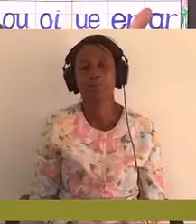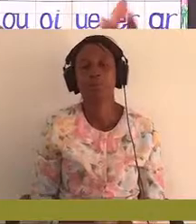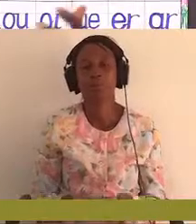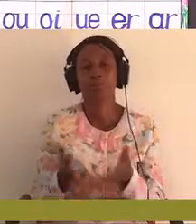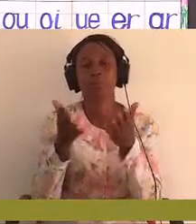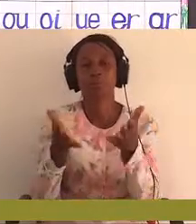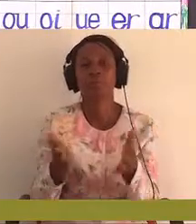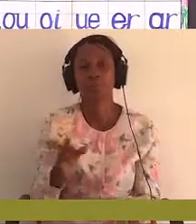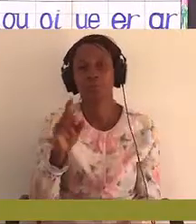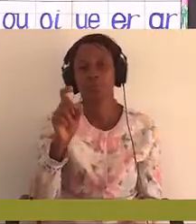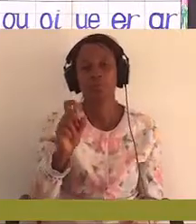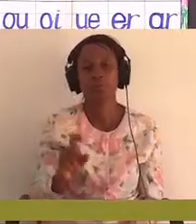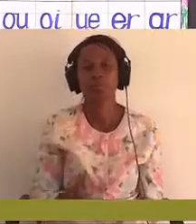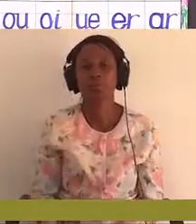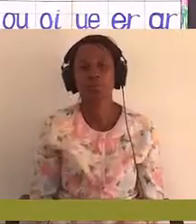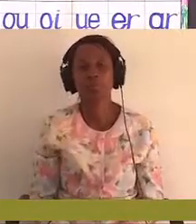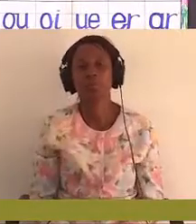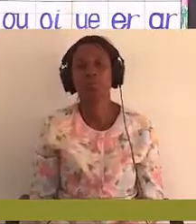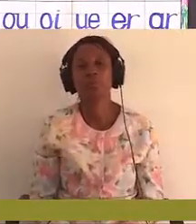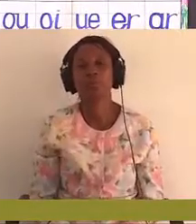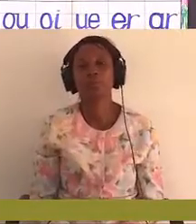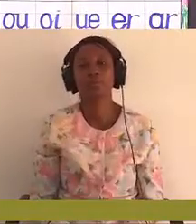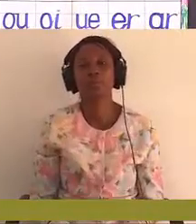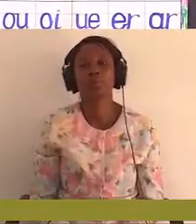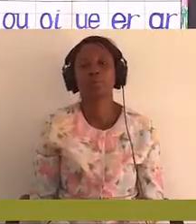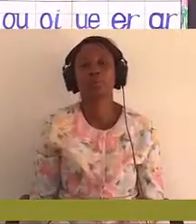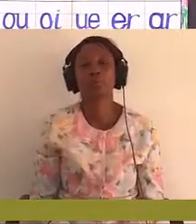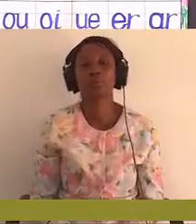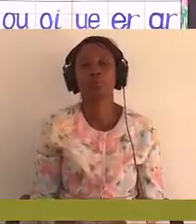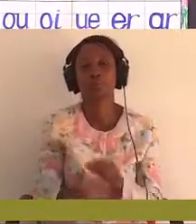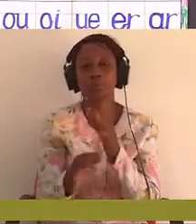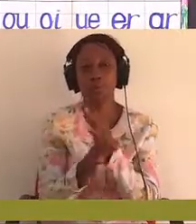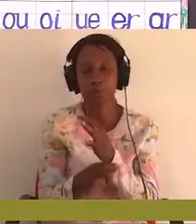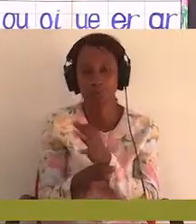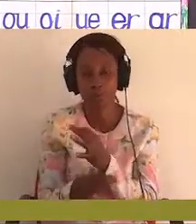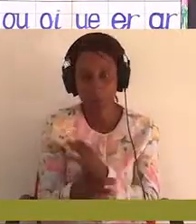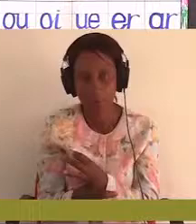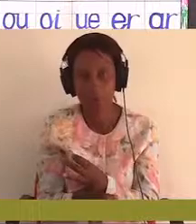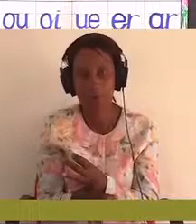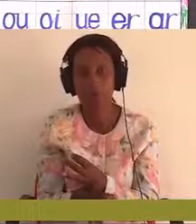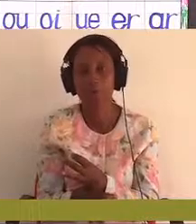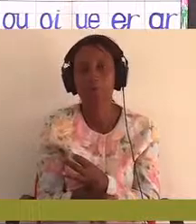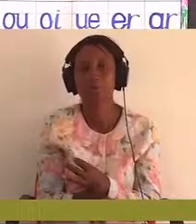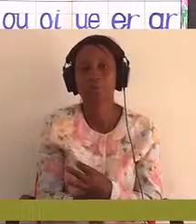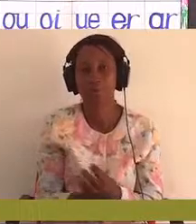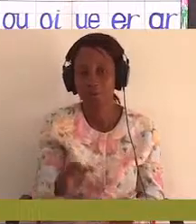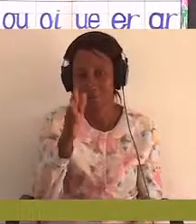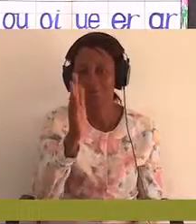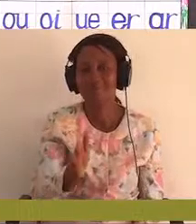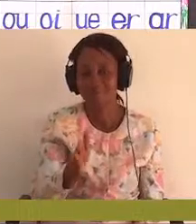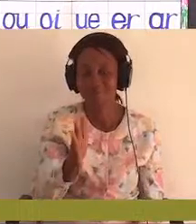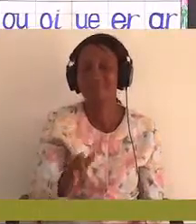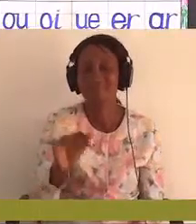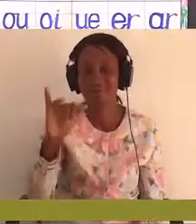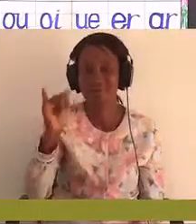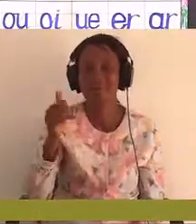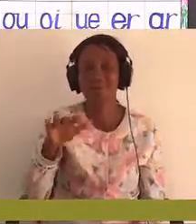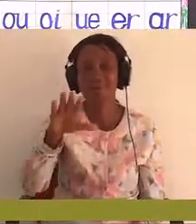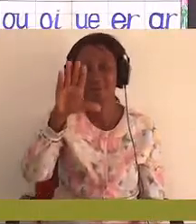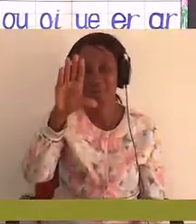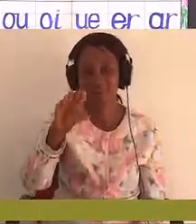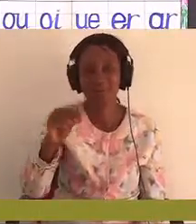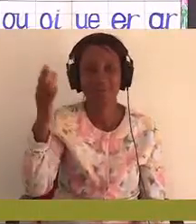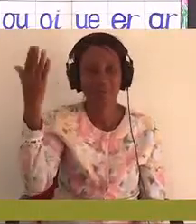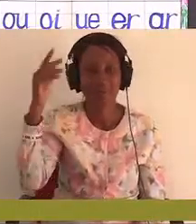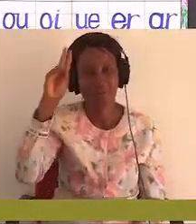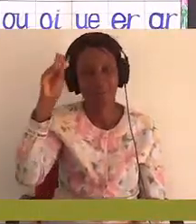Give me those words until I am convinced that you have done your homework.